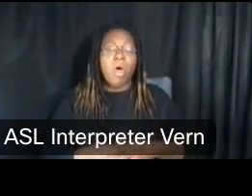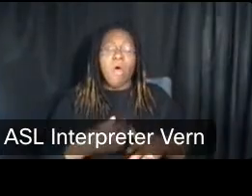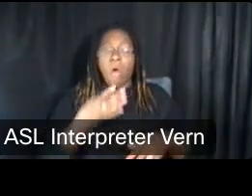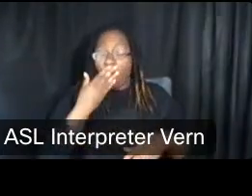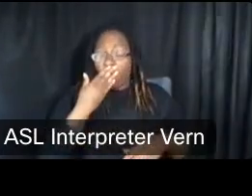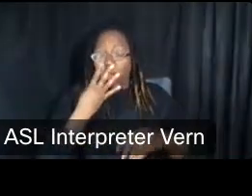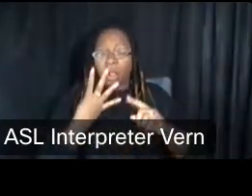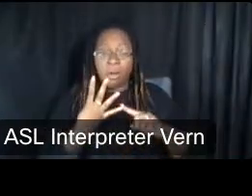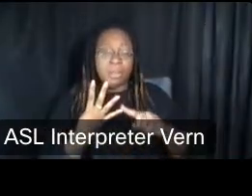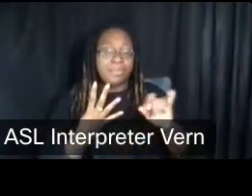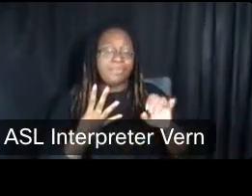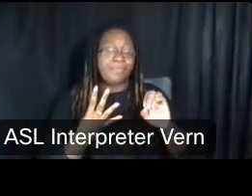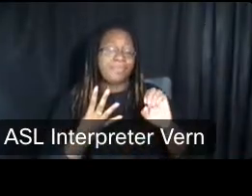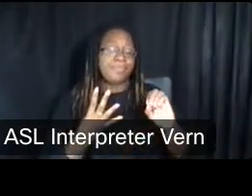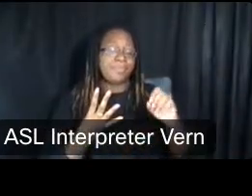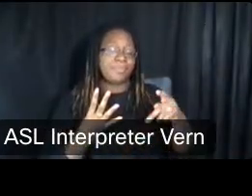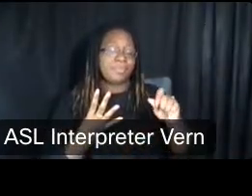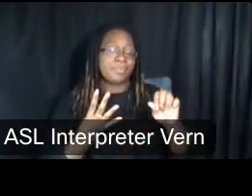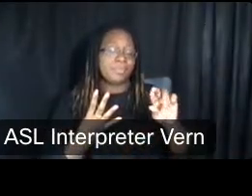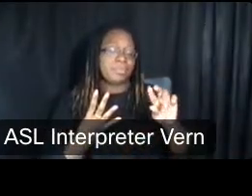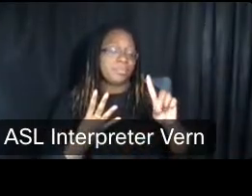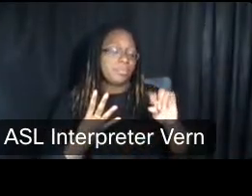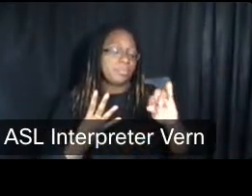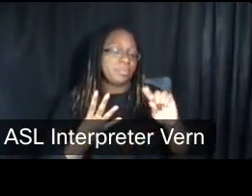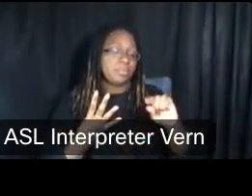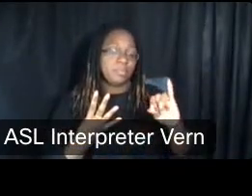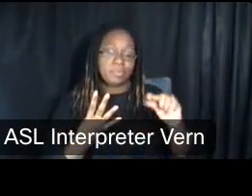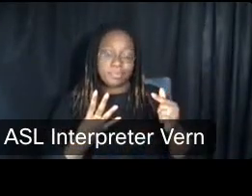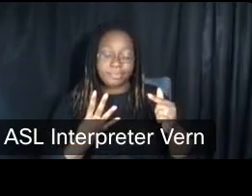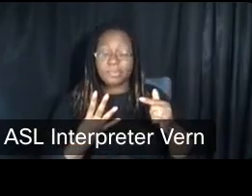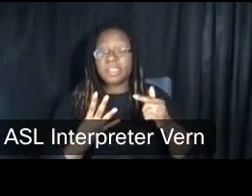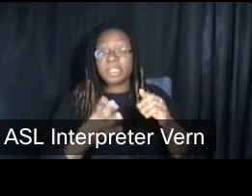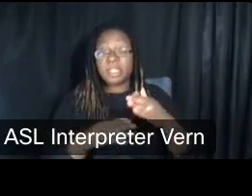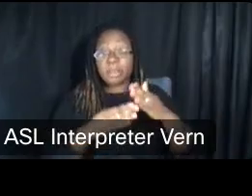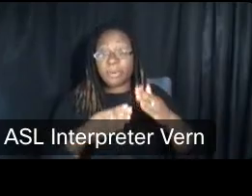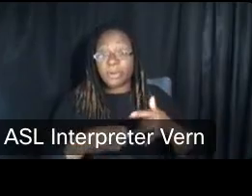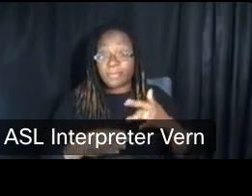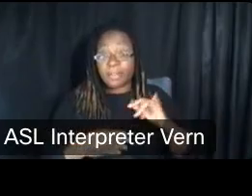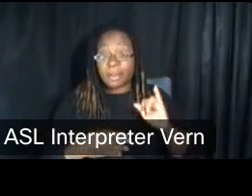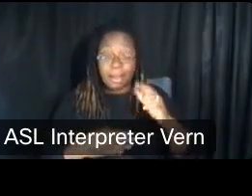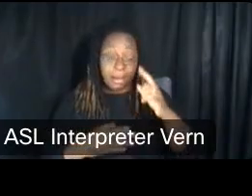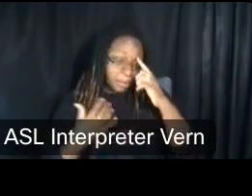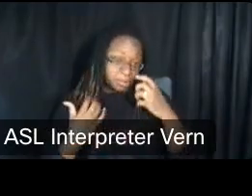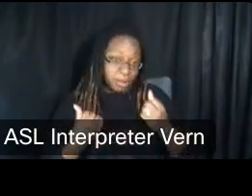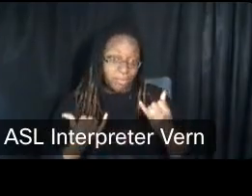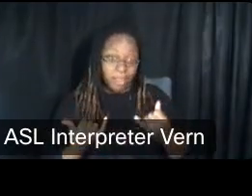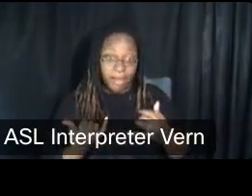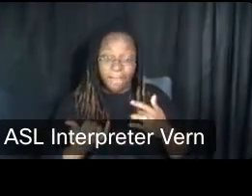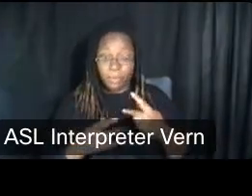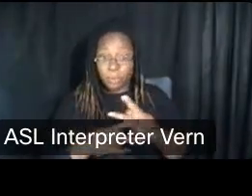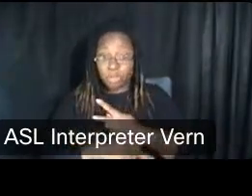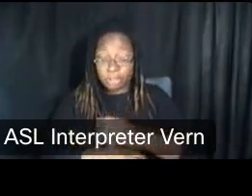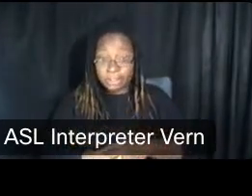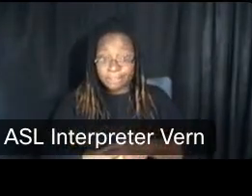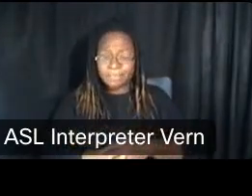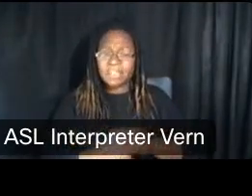Jeopardizing. Is the partner doing anything that makes the mental health symptoms worse? Very, very common one